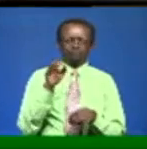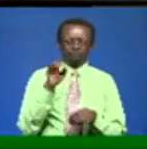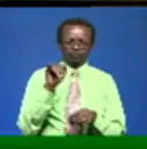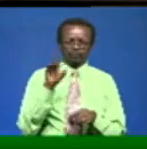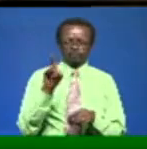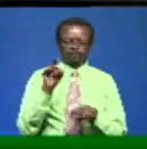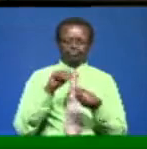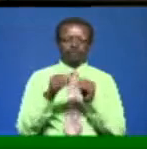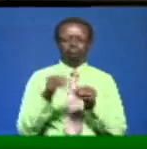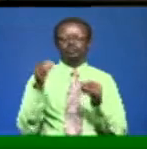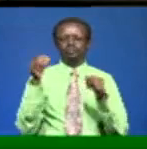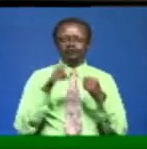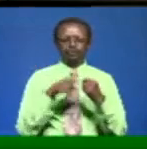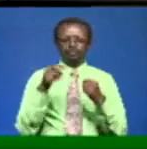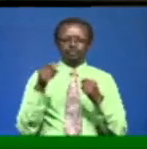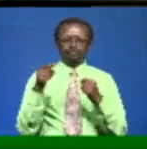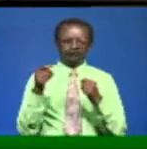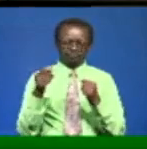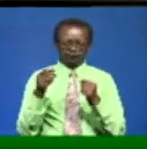7670170 and personal number